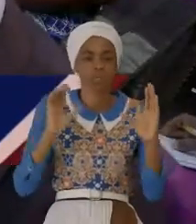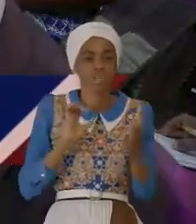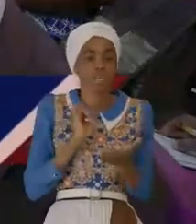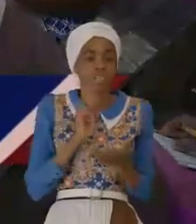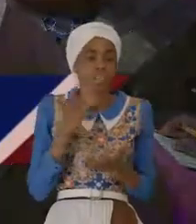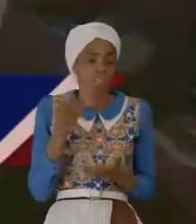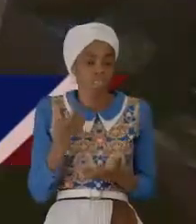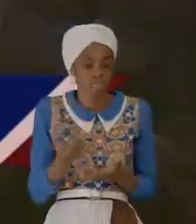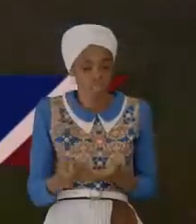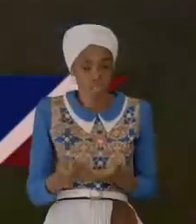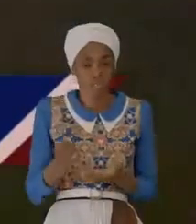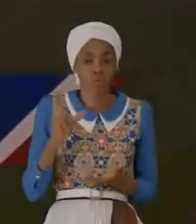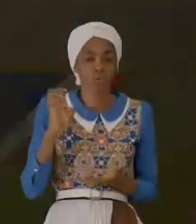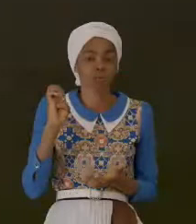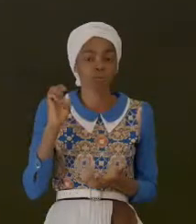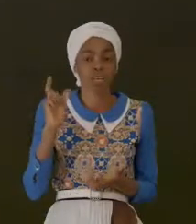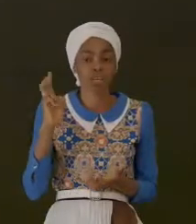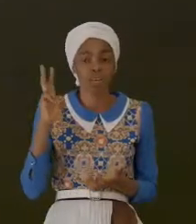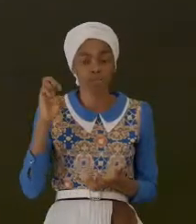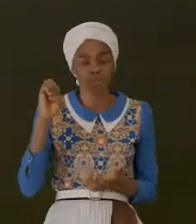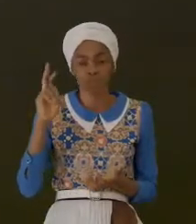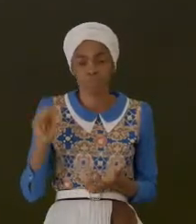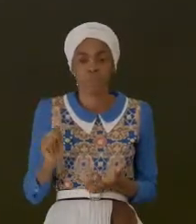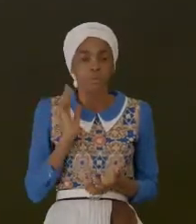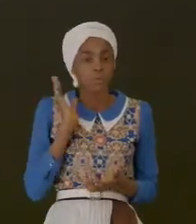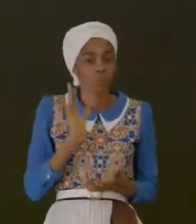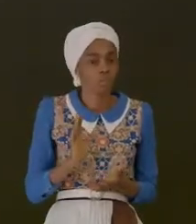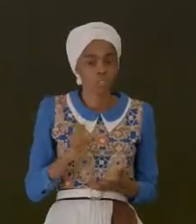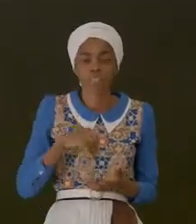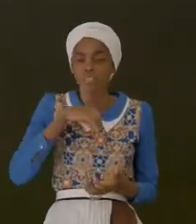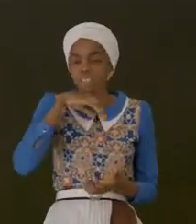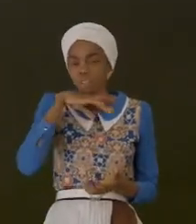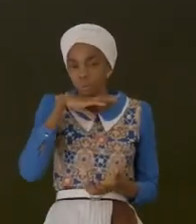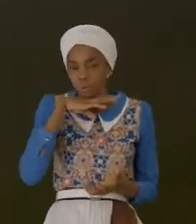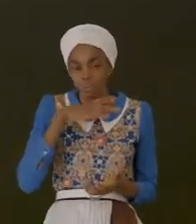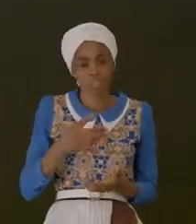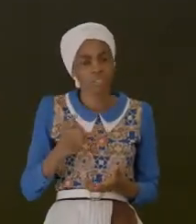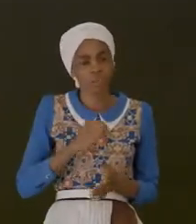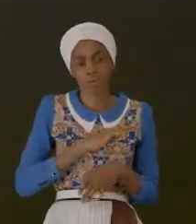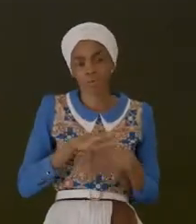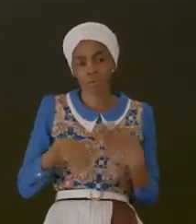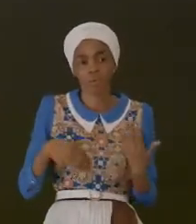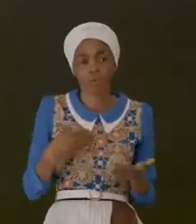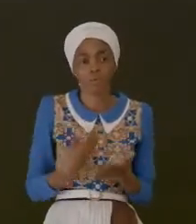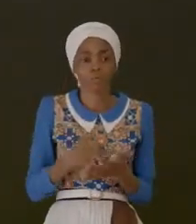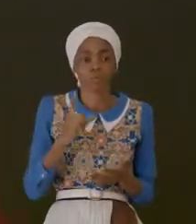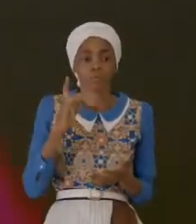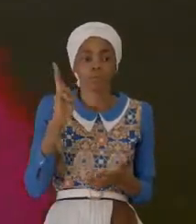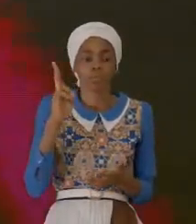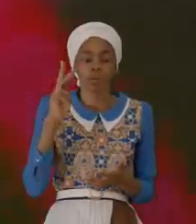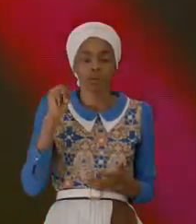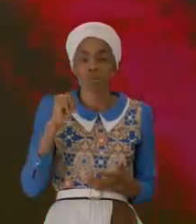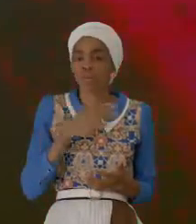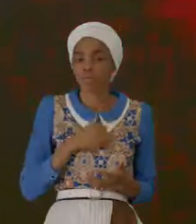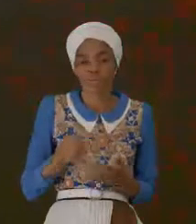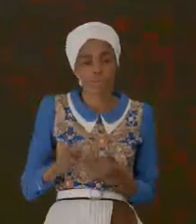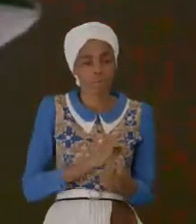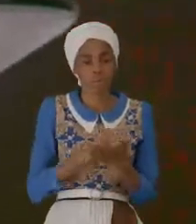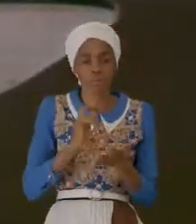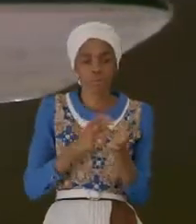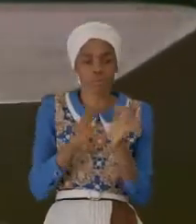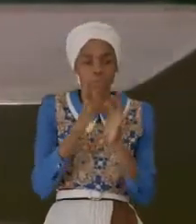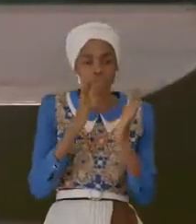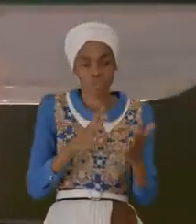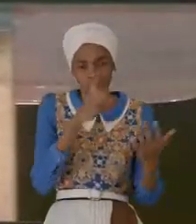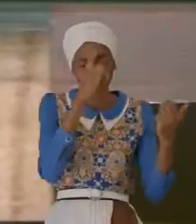little levels the whole love and spoils your Christian career three things were